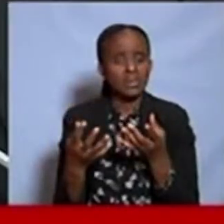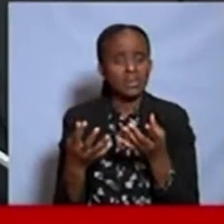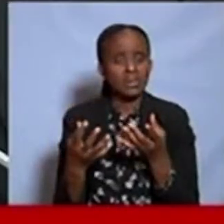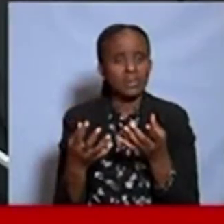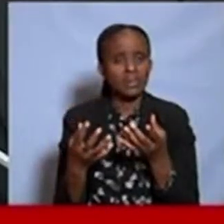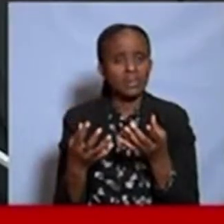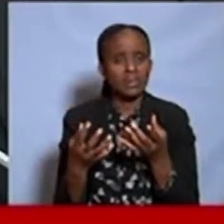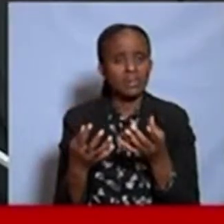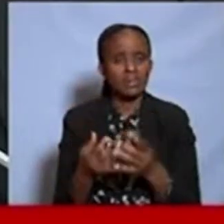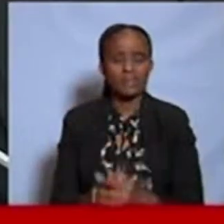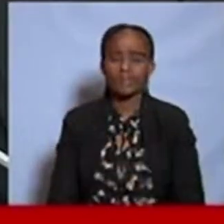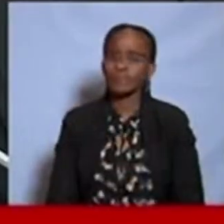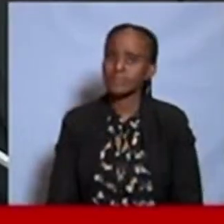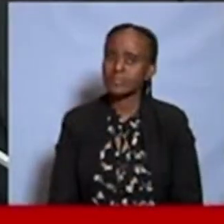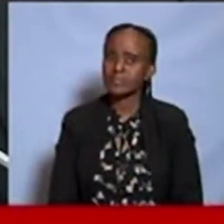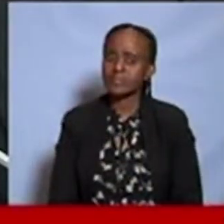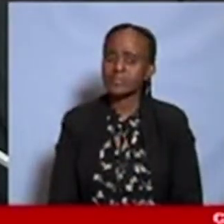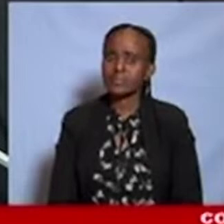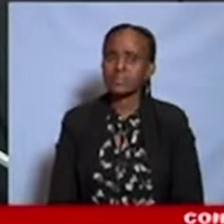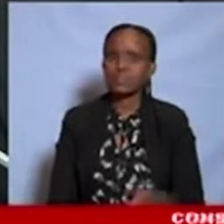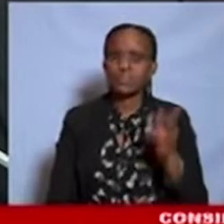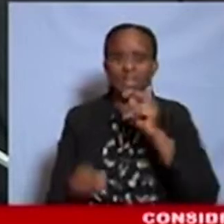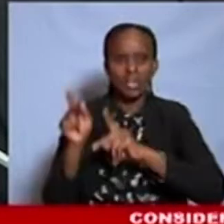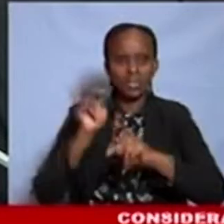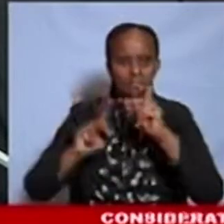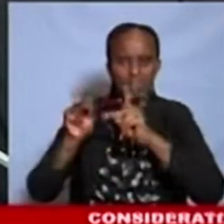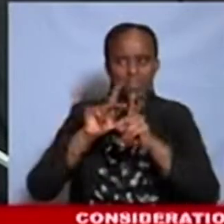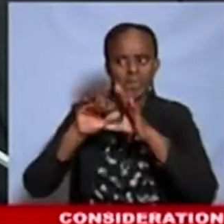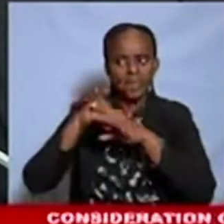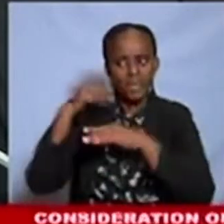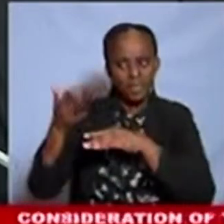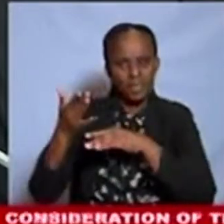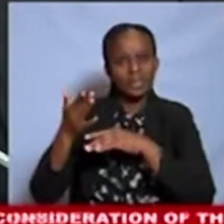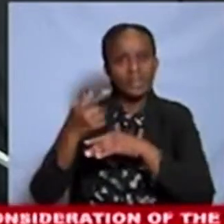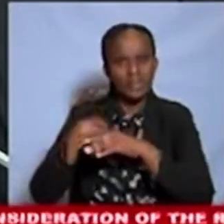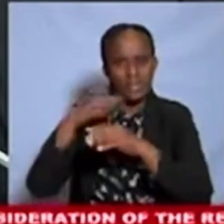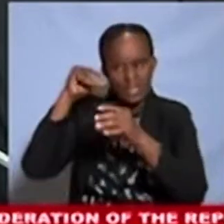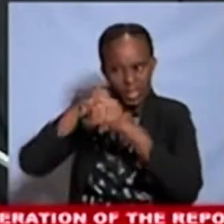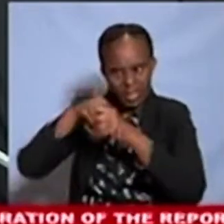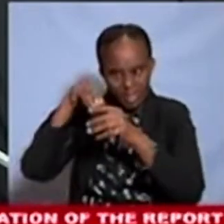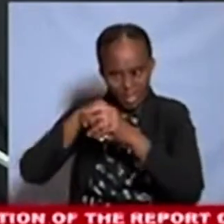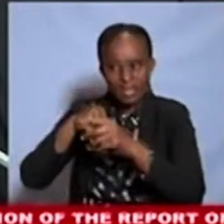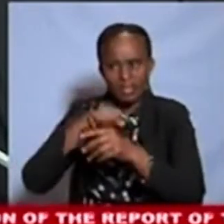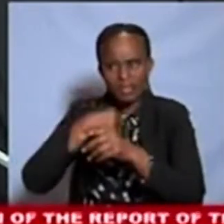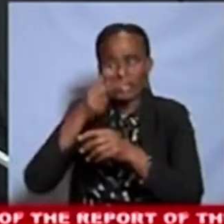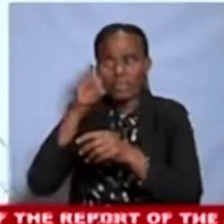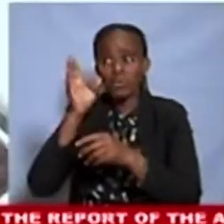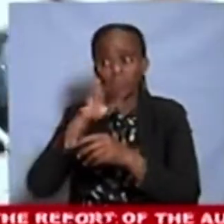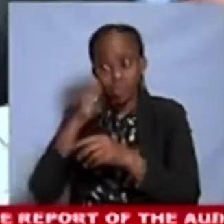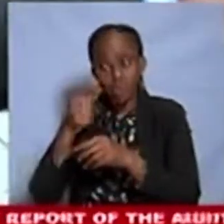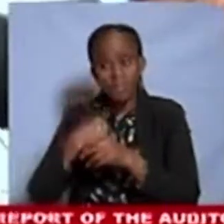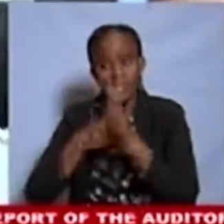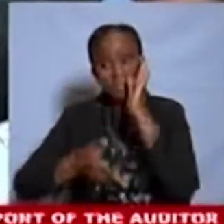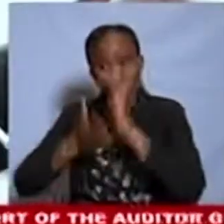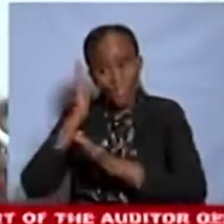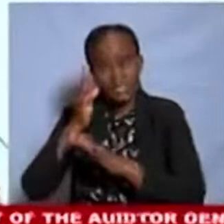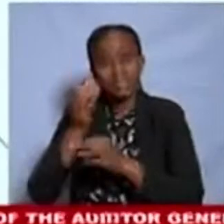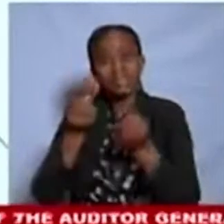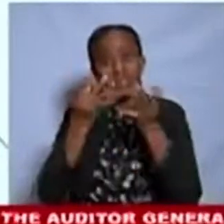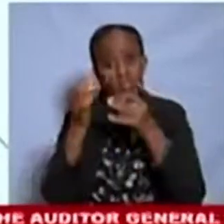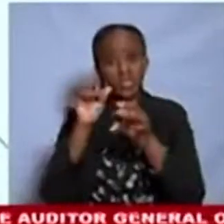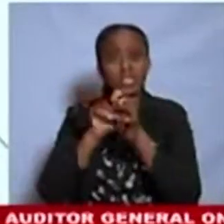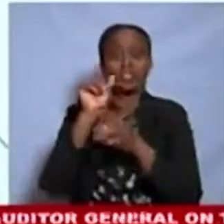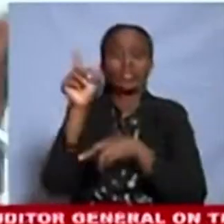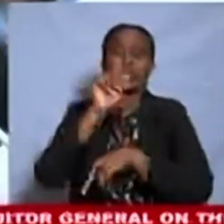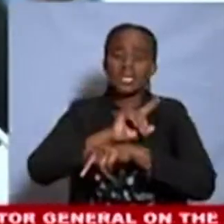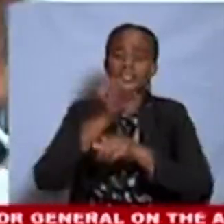because most of the people slaughtered outside, like Zambia, for example. I'm talking of those that are in the abattoir. I saw them. I passed through there. There were many in a day.